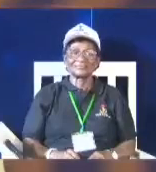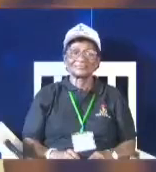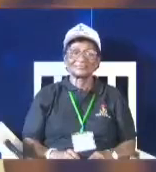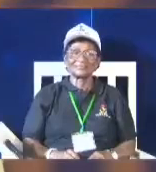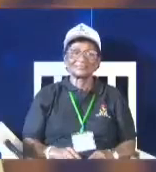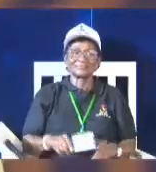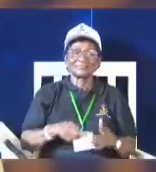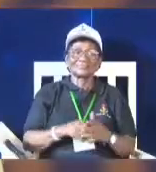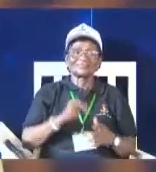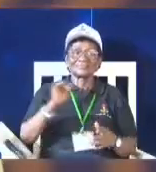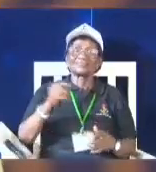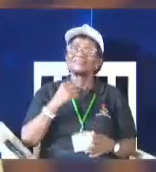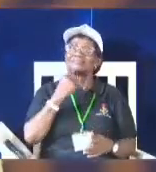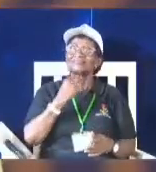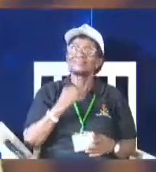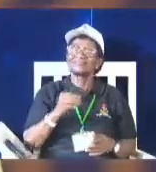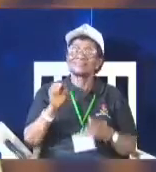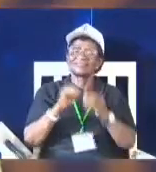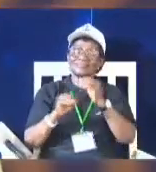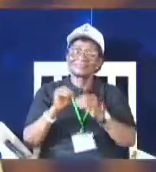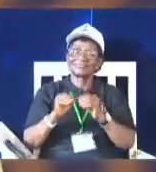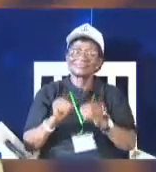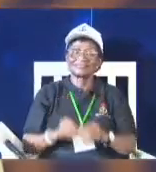This is serious.